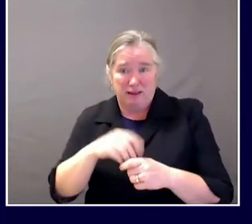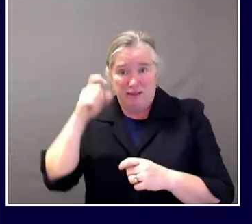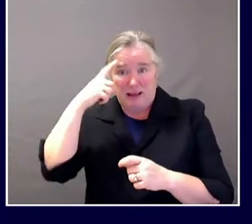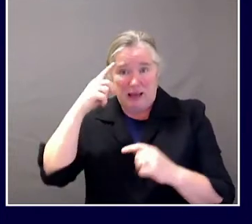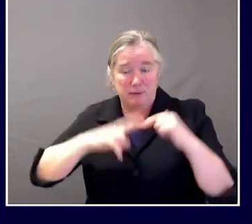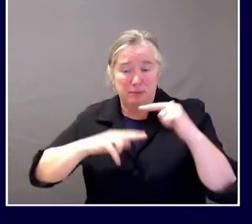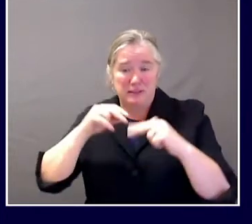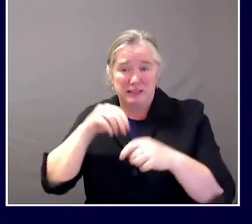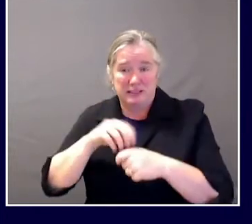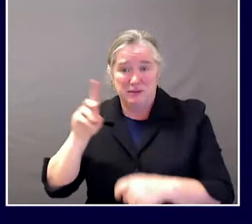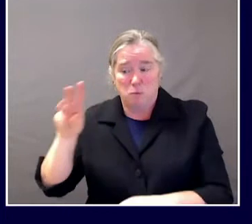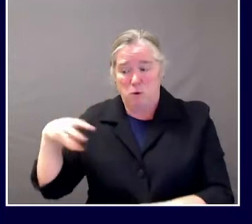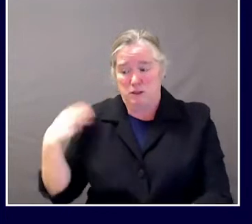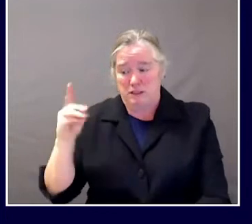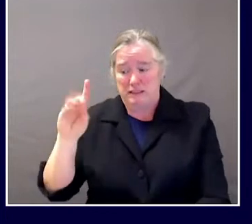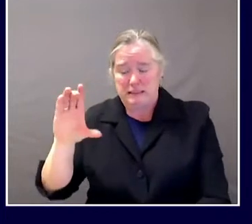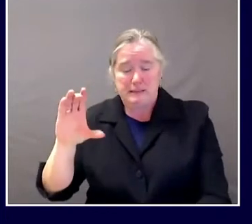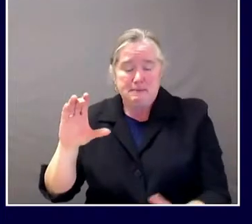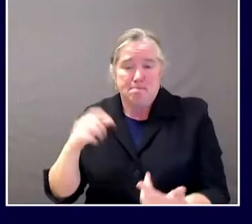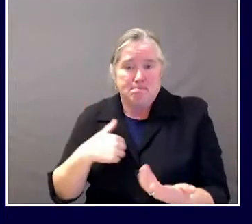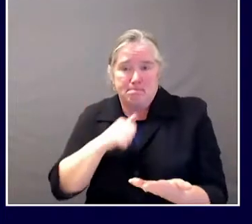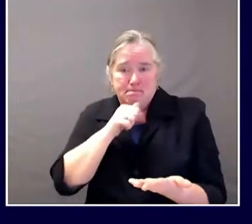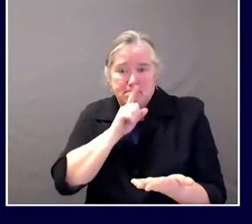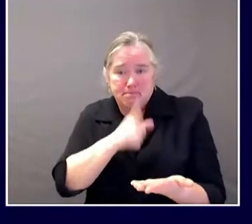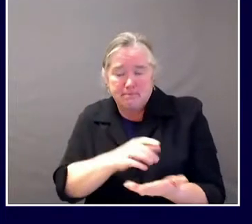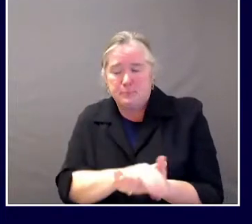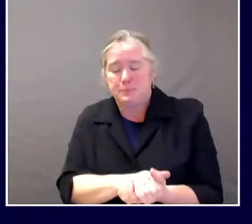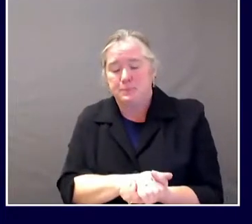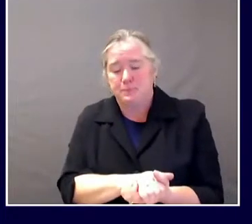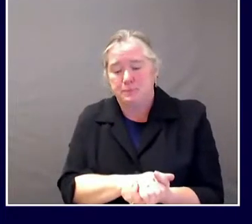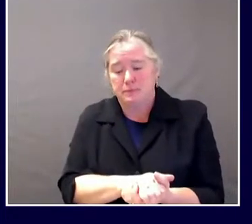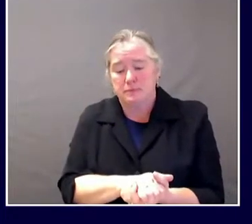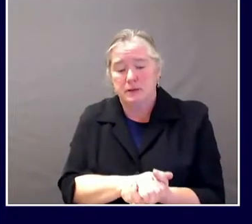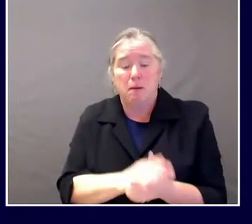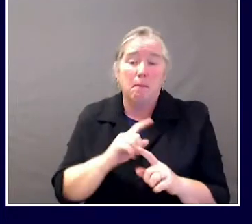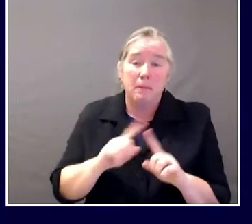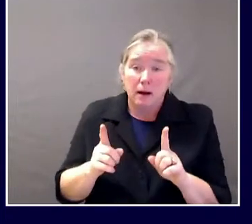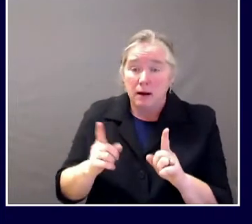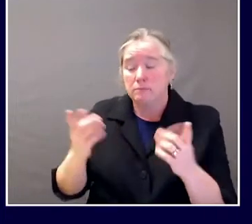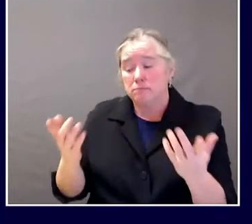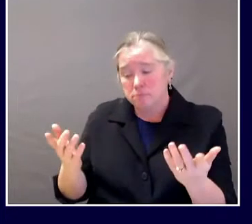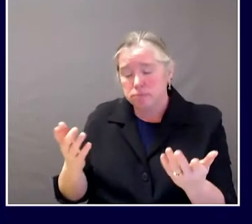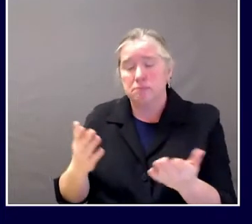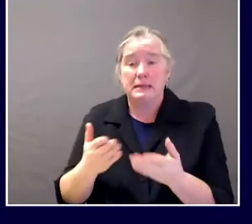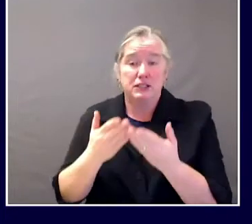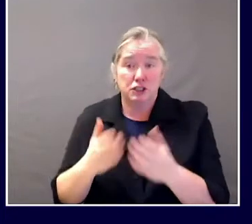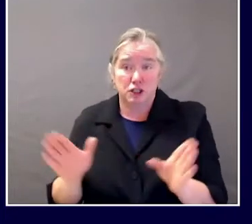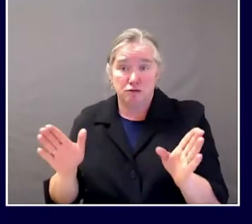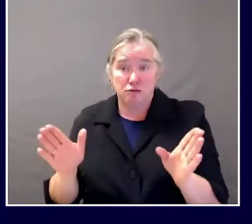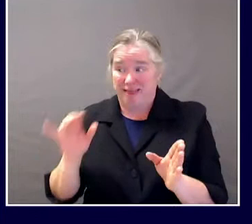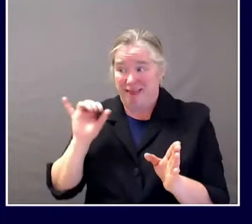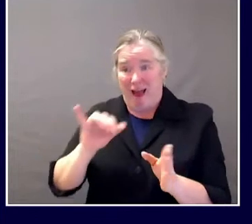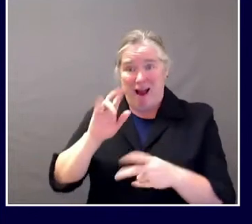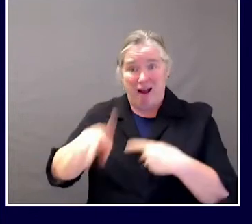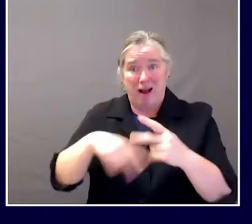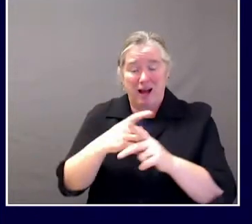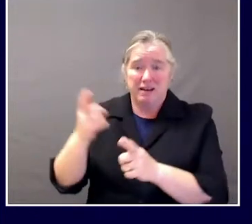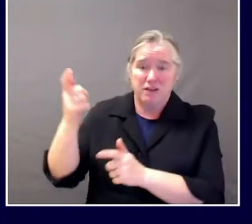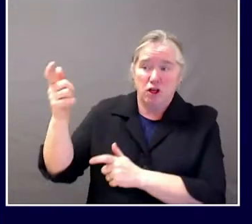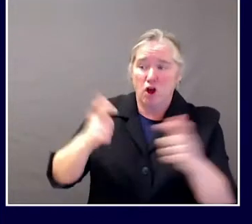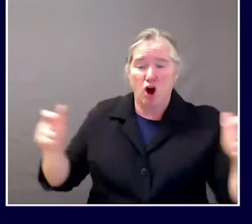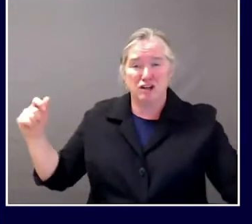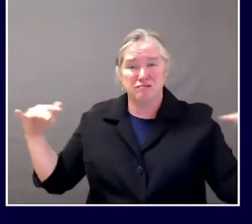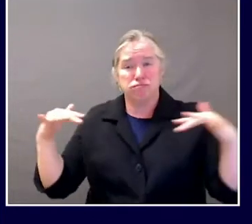into that, to be candid with you. That being said, in general, any type of large congregate setting of